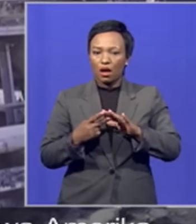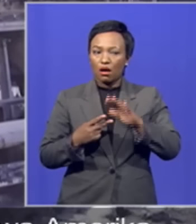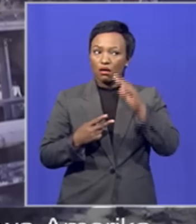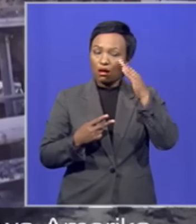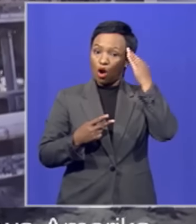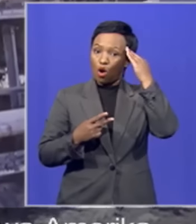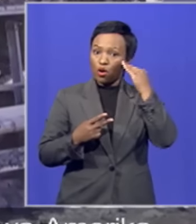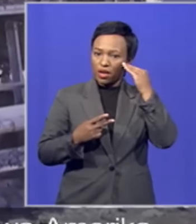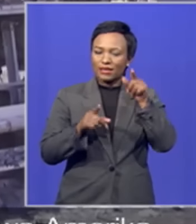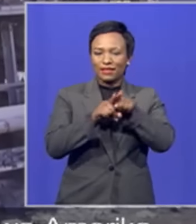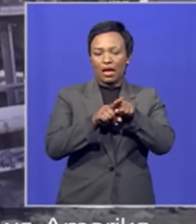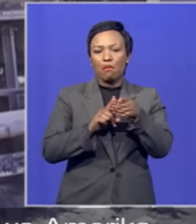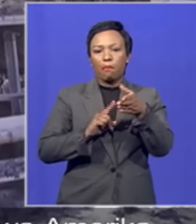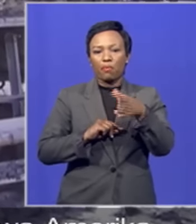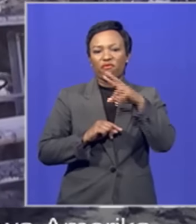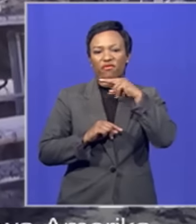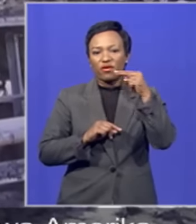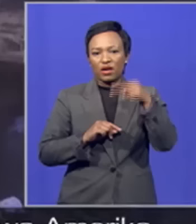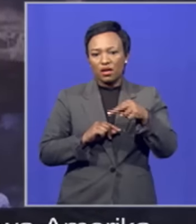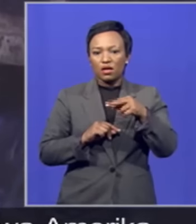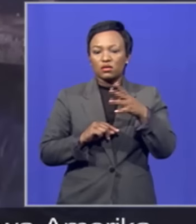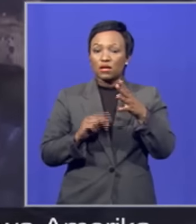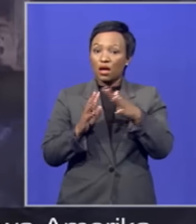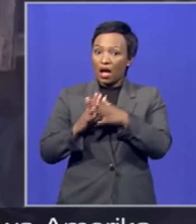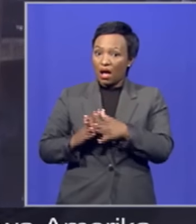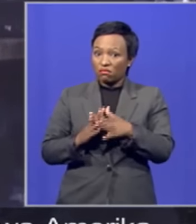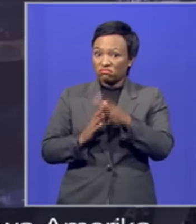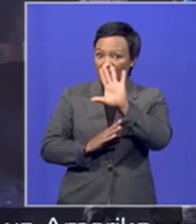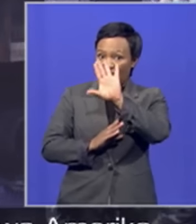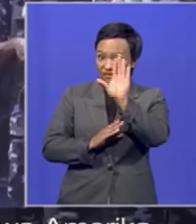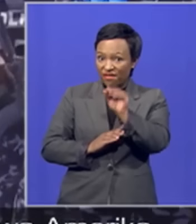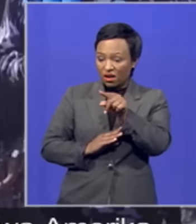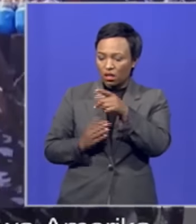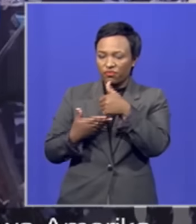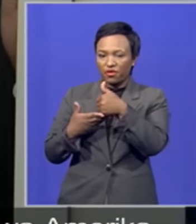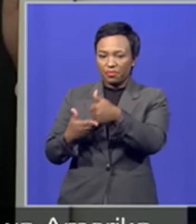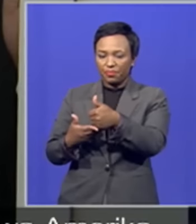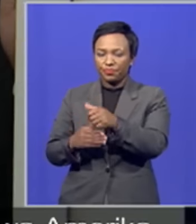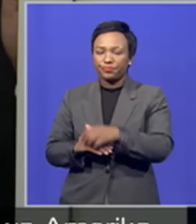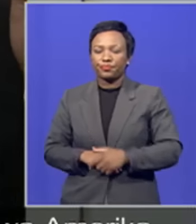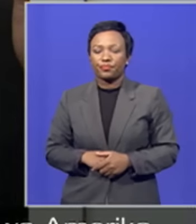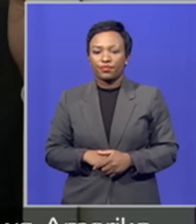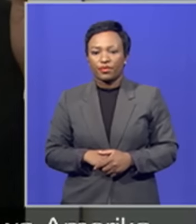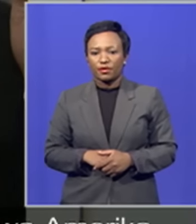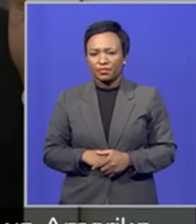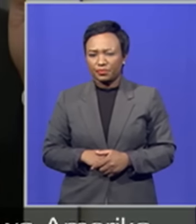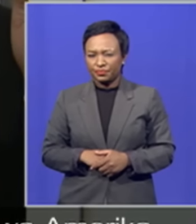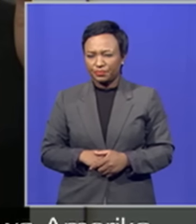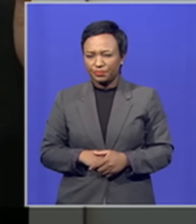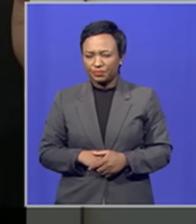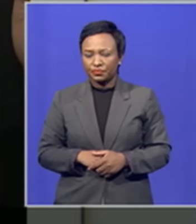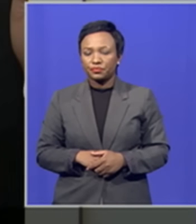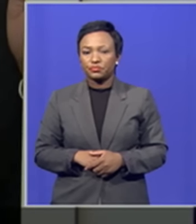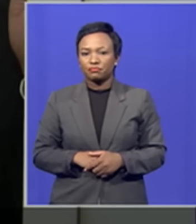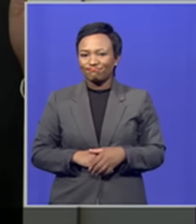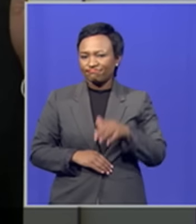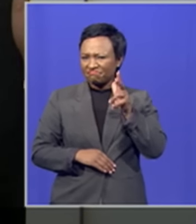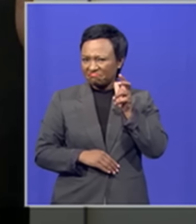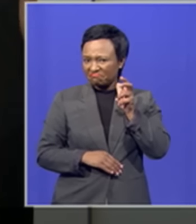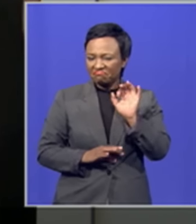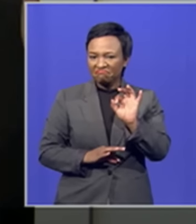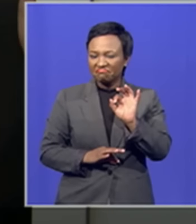naga eo e kwa bophirima jwa Afrika. They're killing record numbers of Christians in Nigeria.